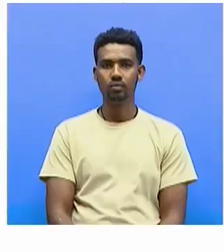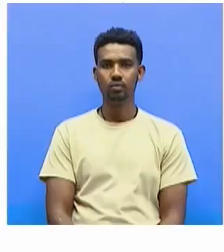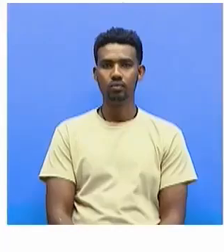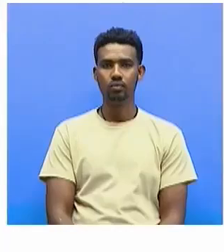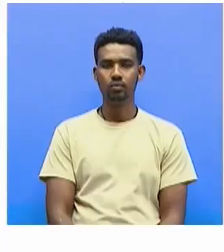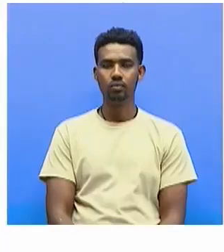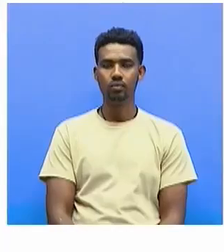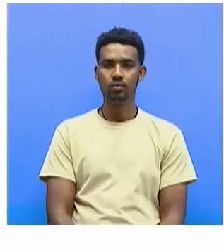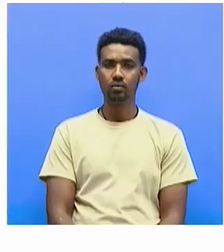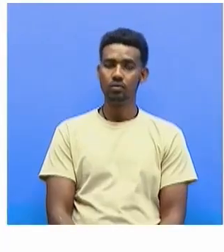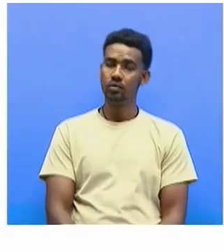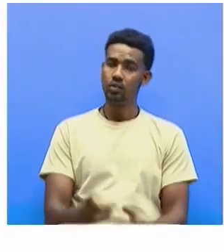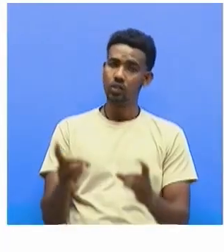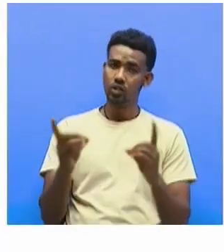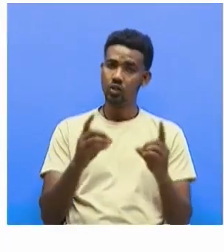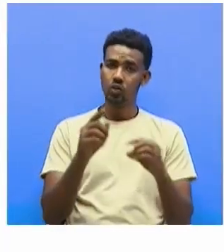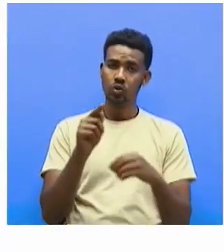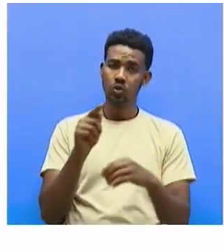do you